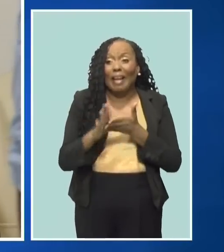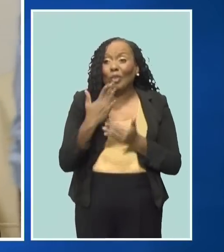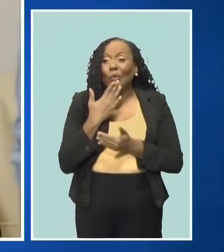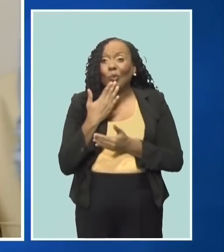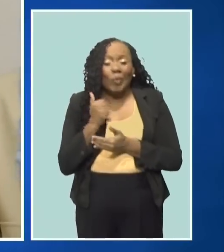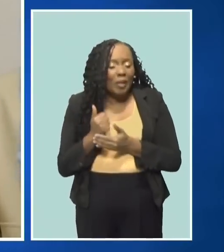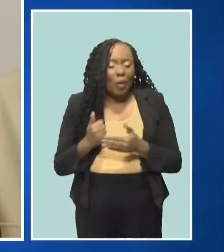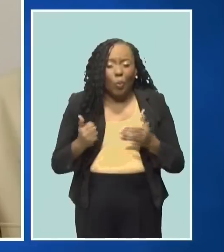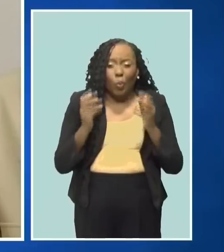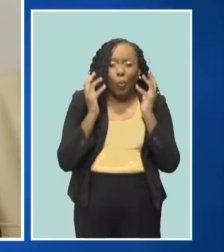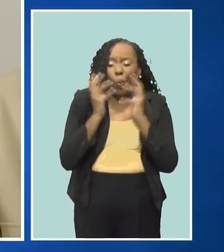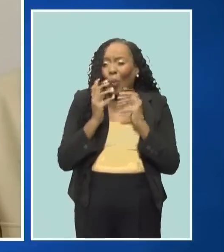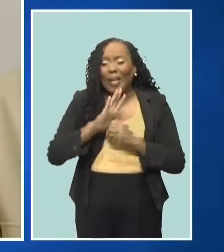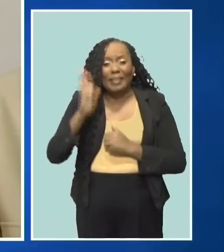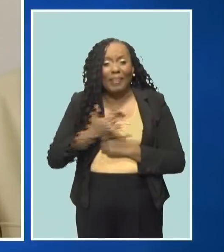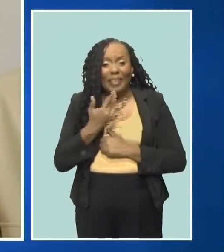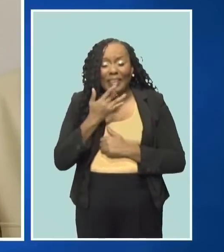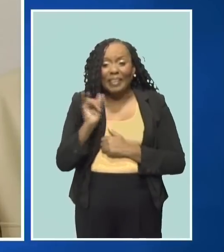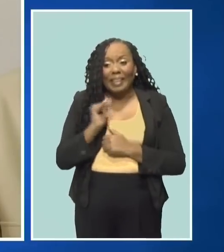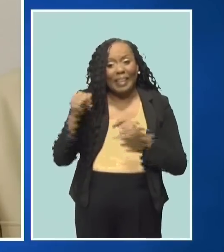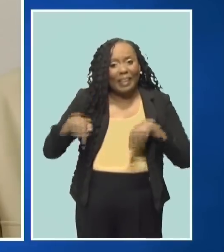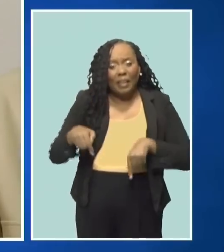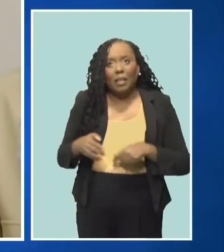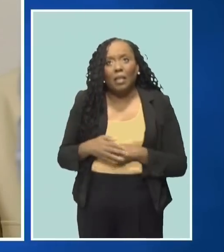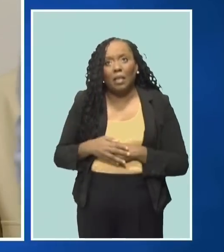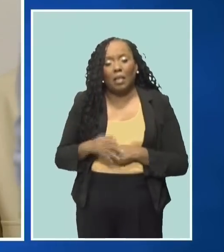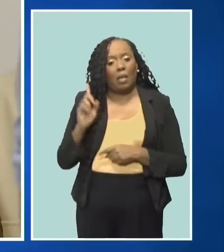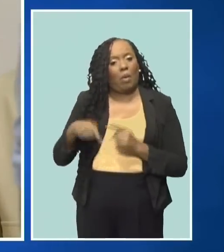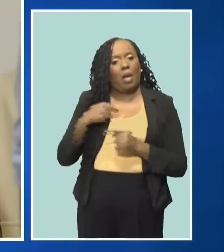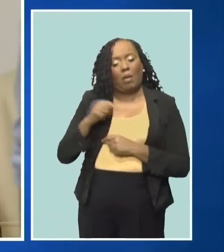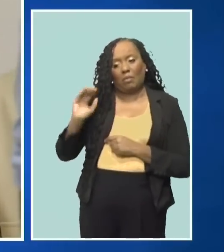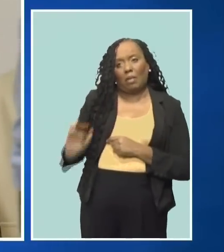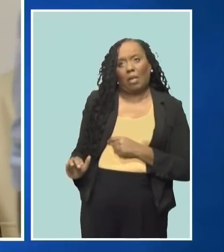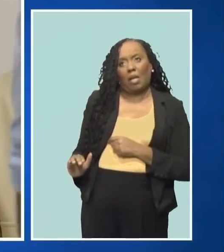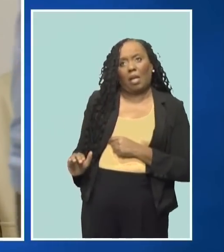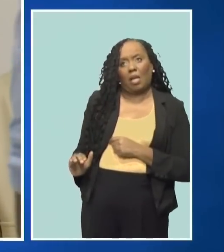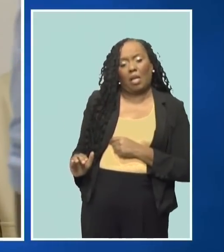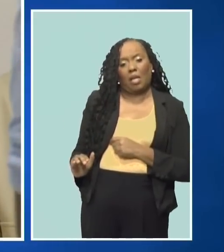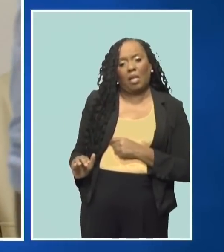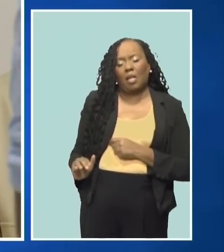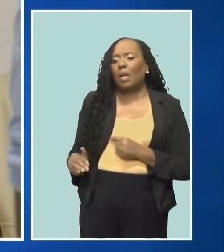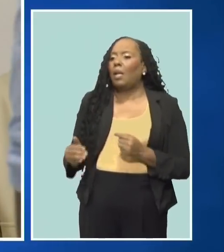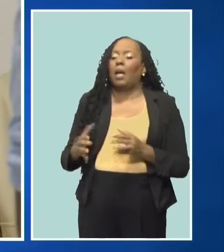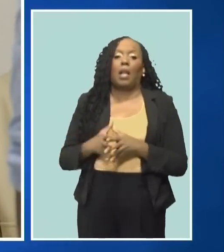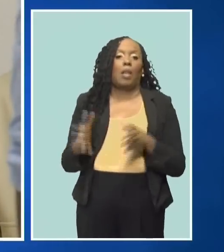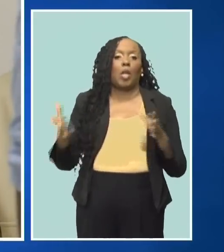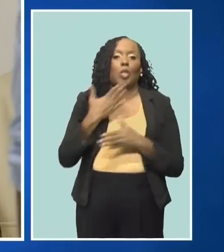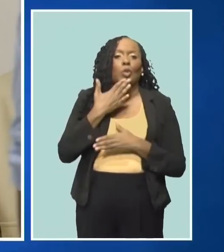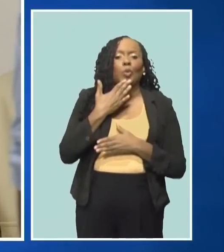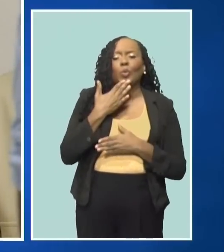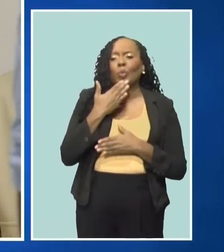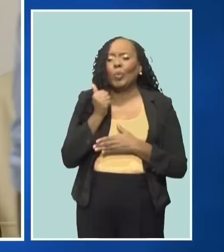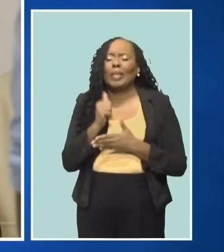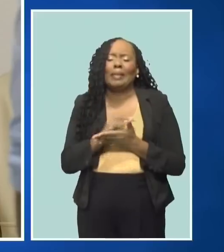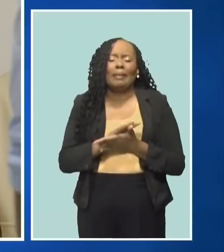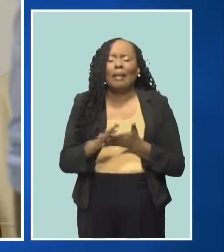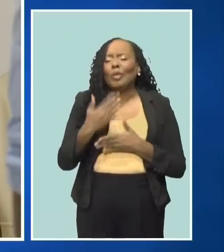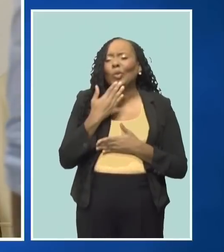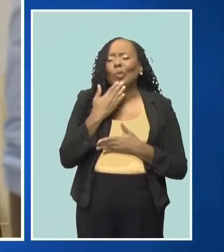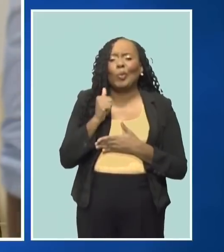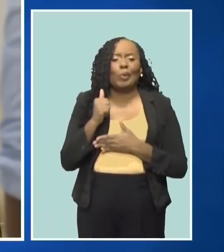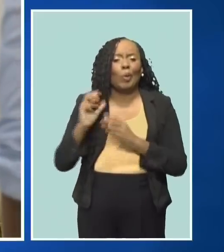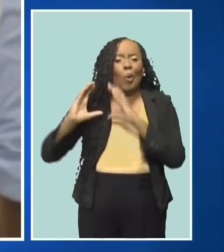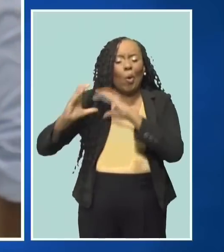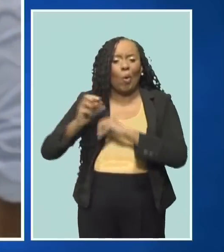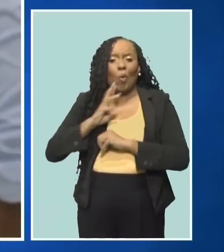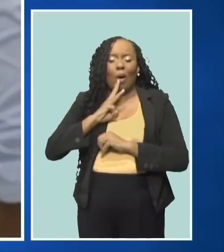say never recently. Because when I was a child, there used to be enough sweet coconut water about Barbados. And I